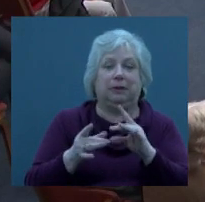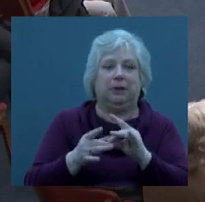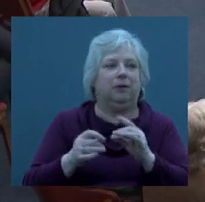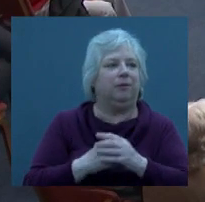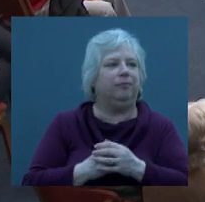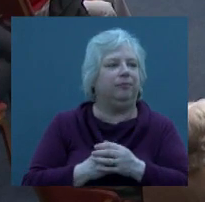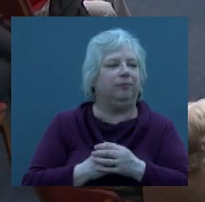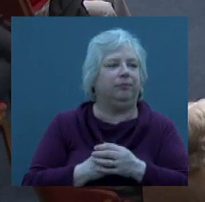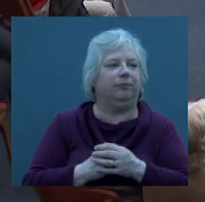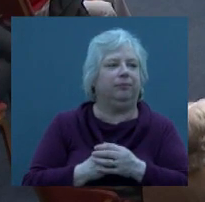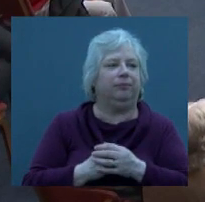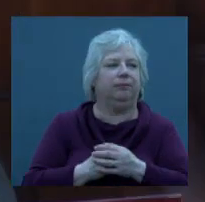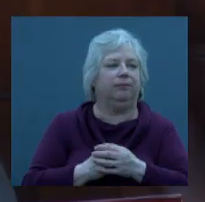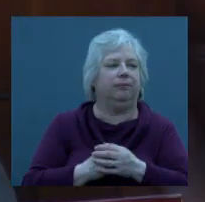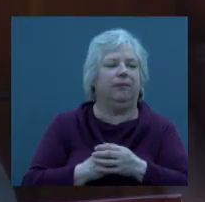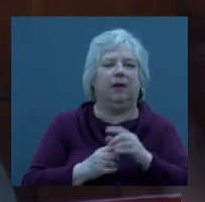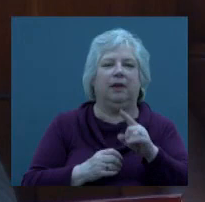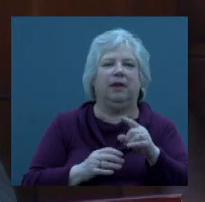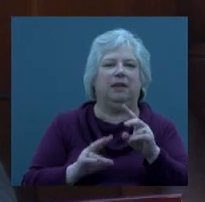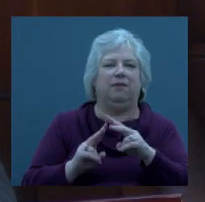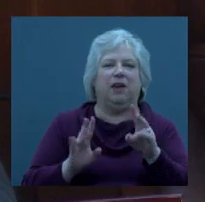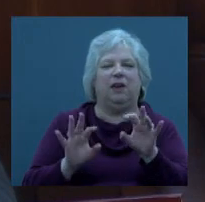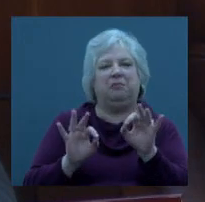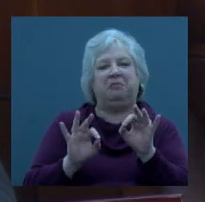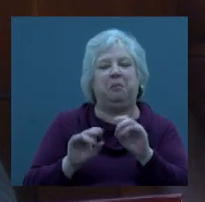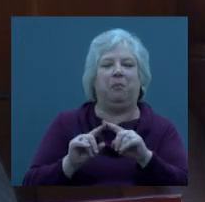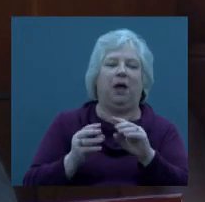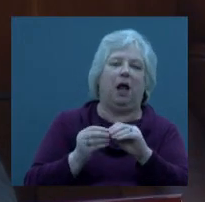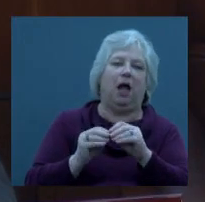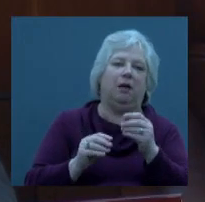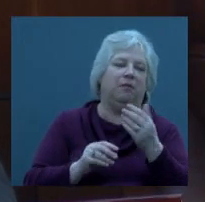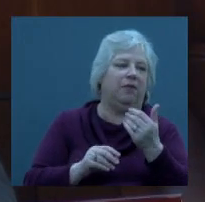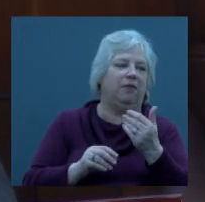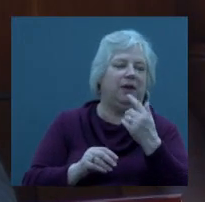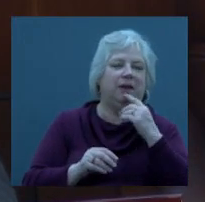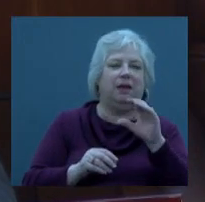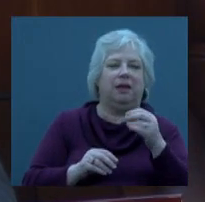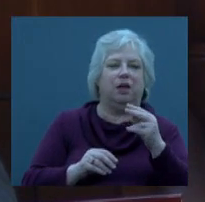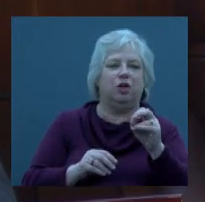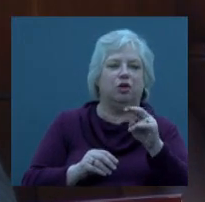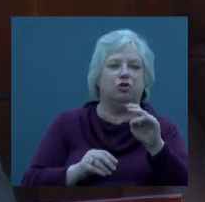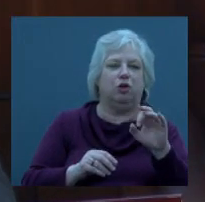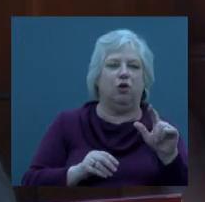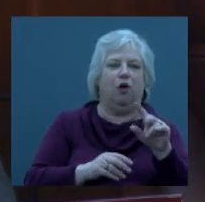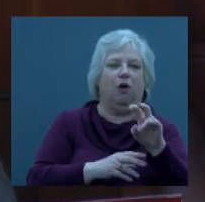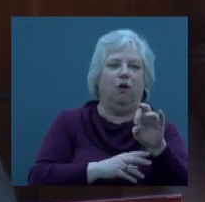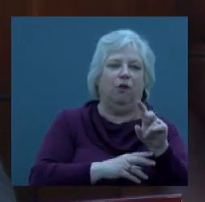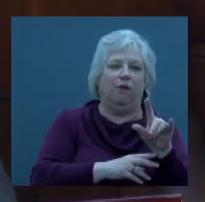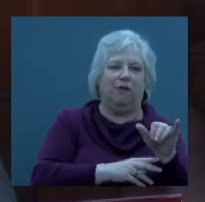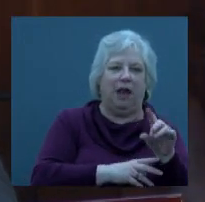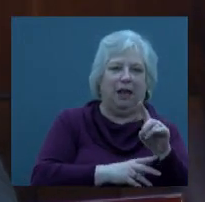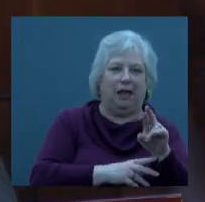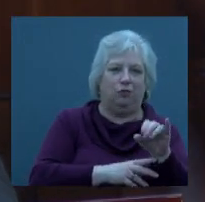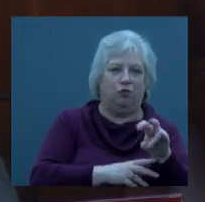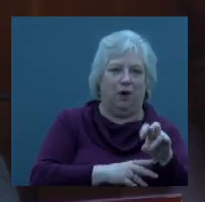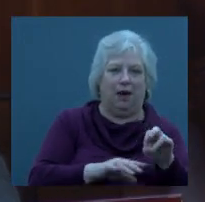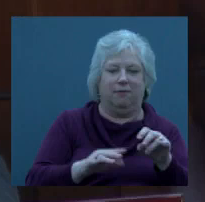Alex, this is extremely trivial, but on item 15, it's Chenal Valley Drive, not Chenal Drive.